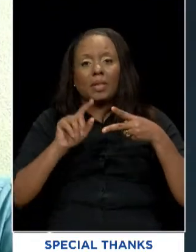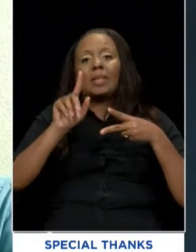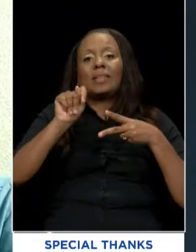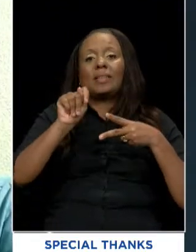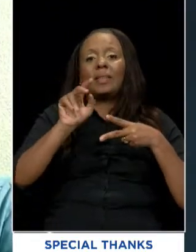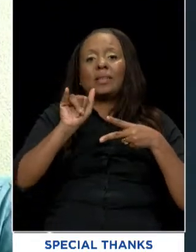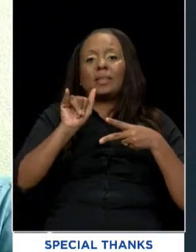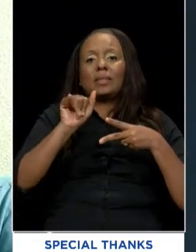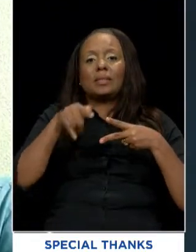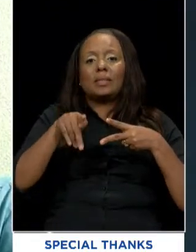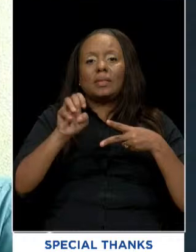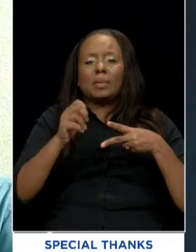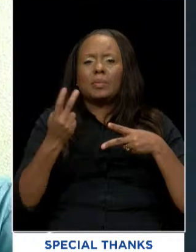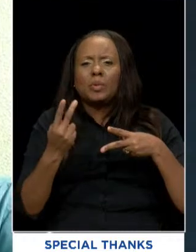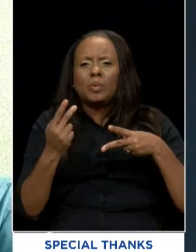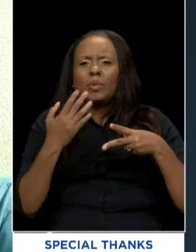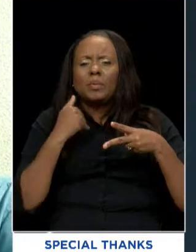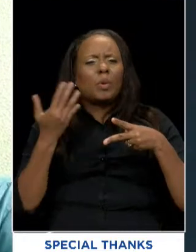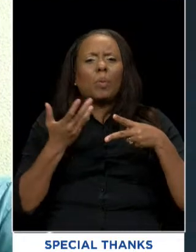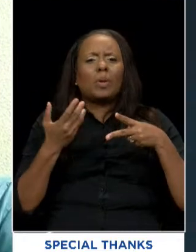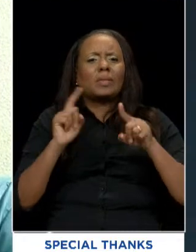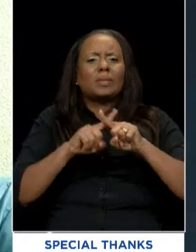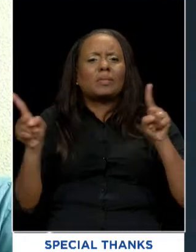Explain for the public, what's the difference?